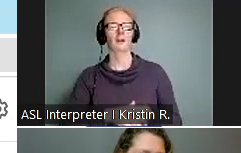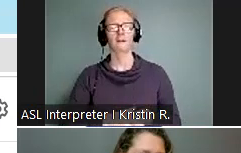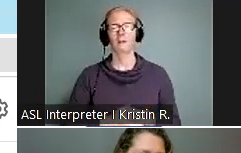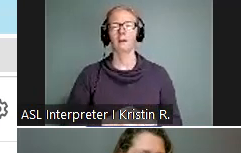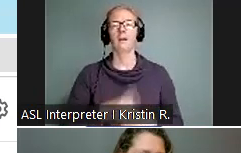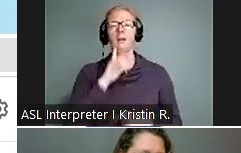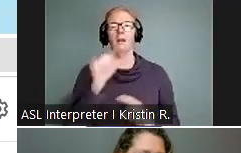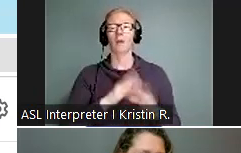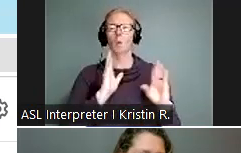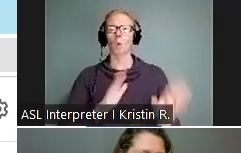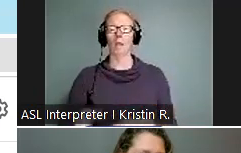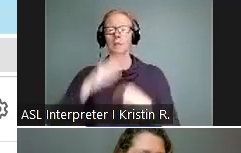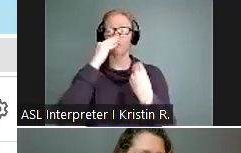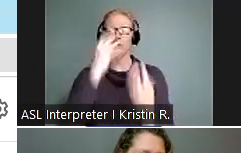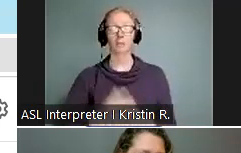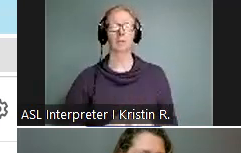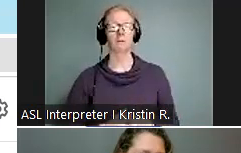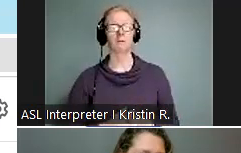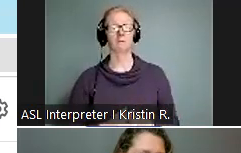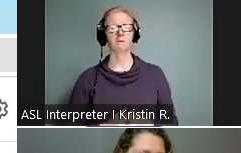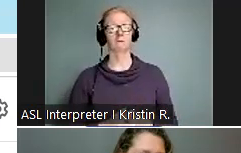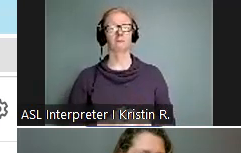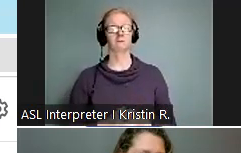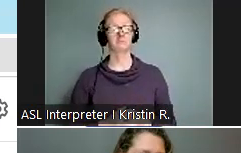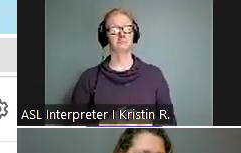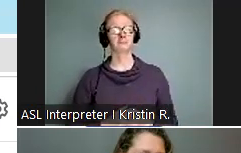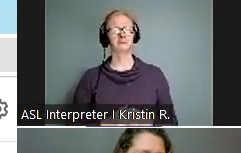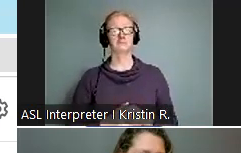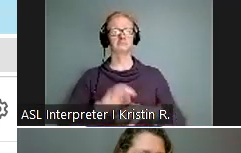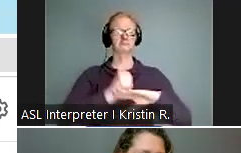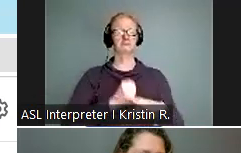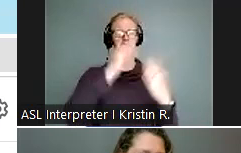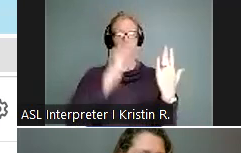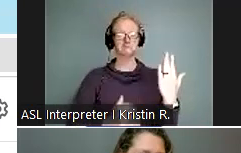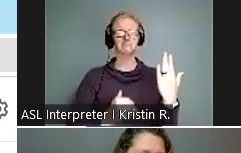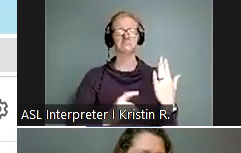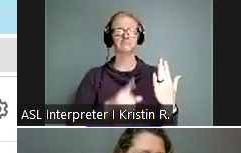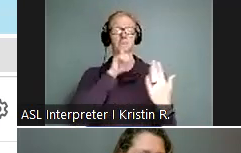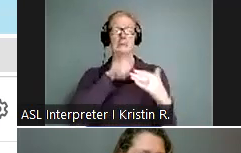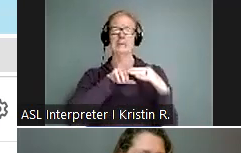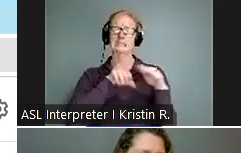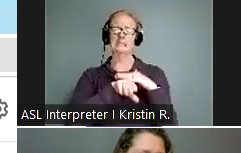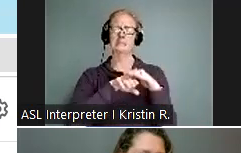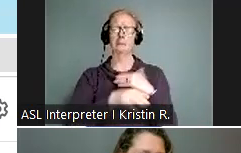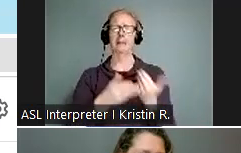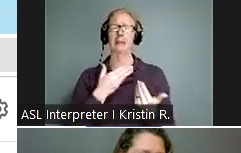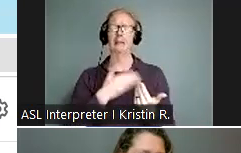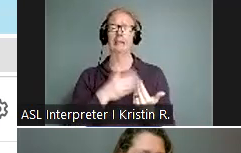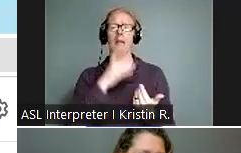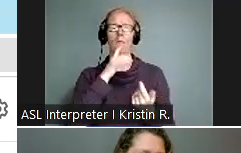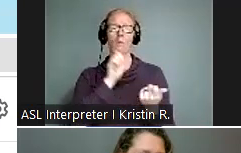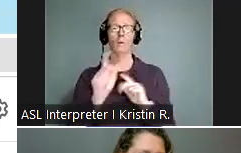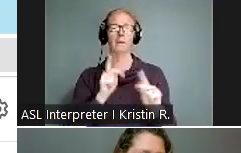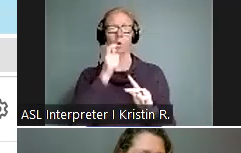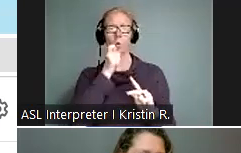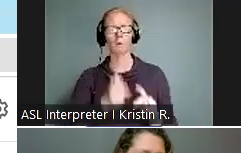talks about organizing information and how we can create information that is super accessible for folks to